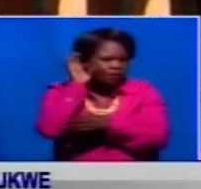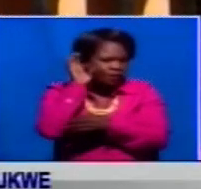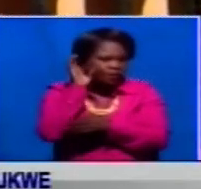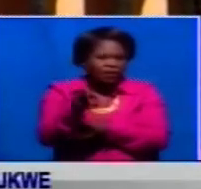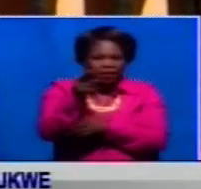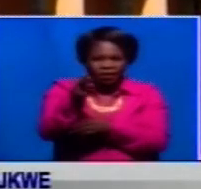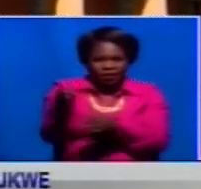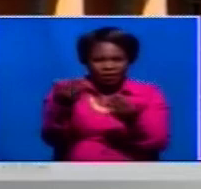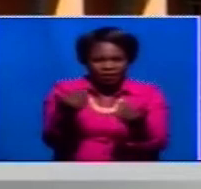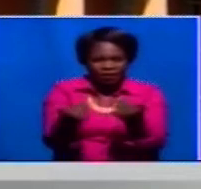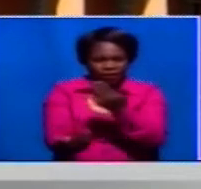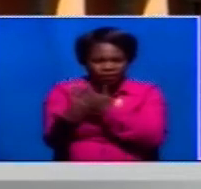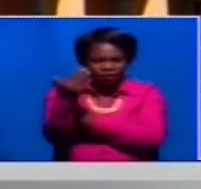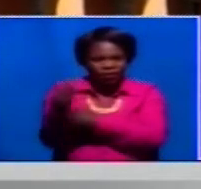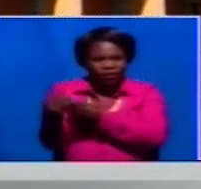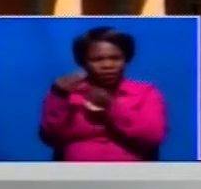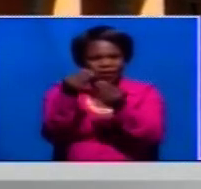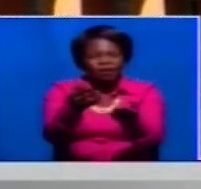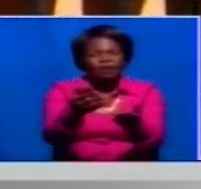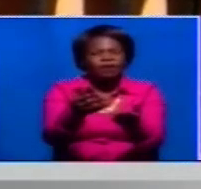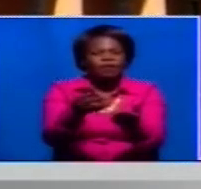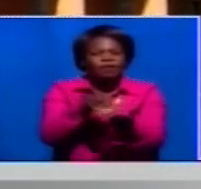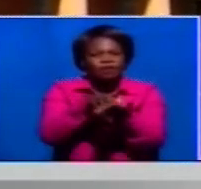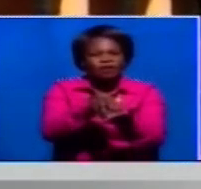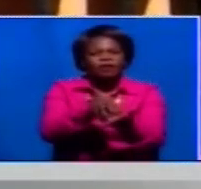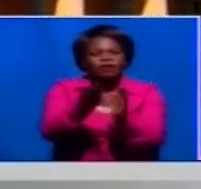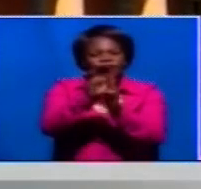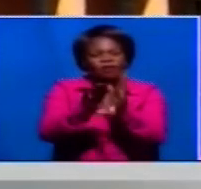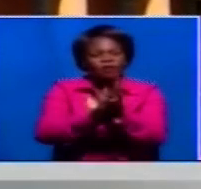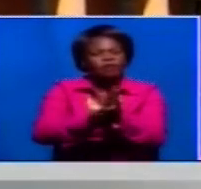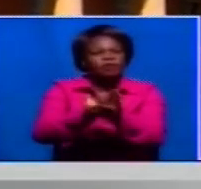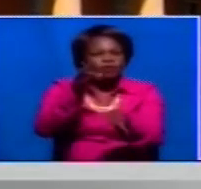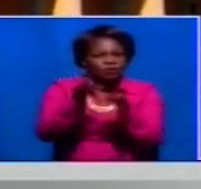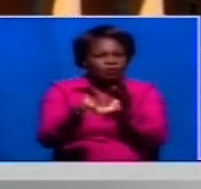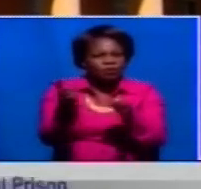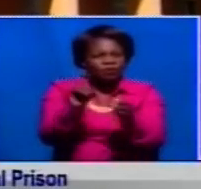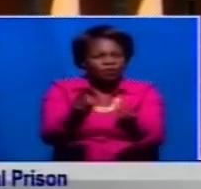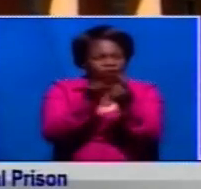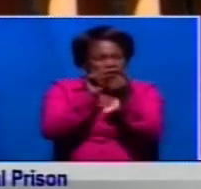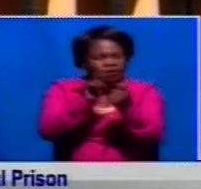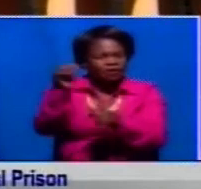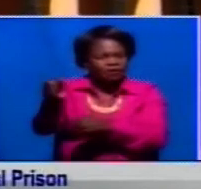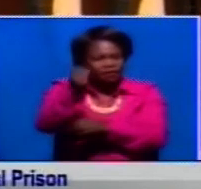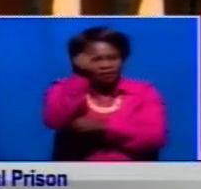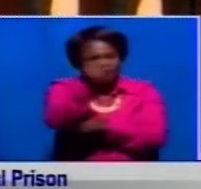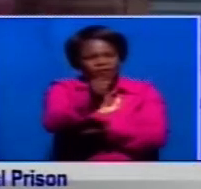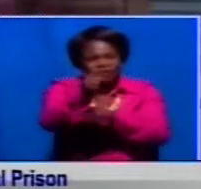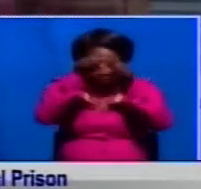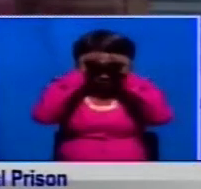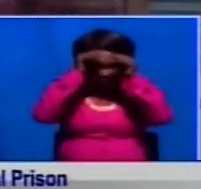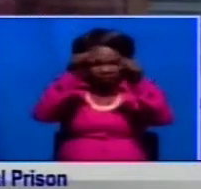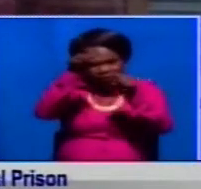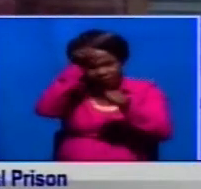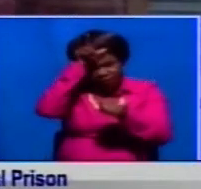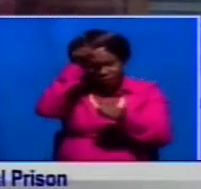morning withdrew the case before the Constitutional Court, where he was challenging the inauguration of President-elect Edgar